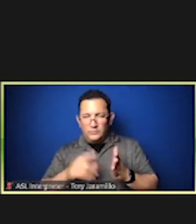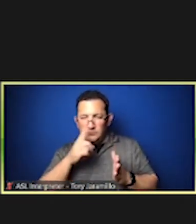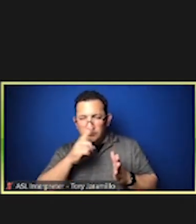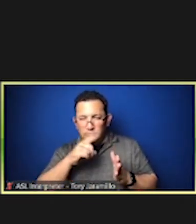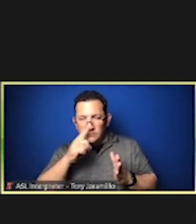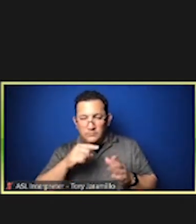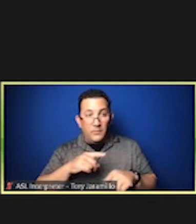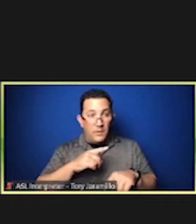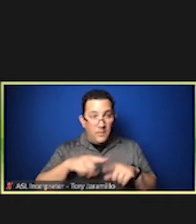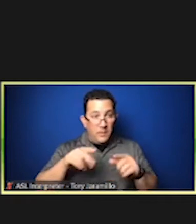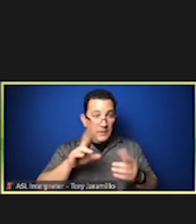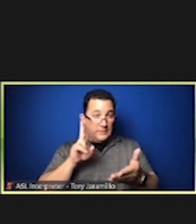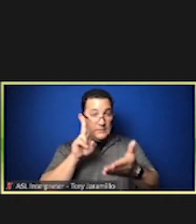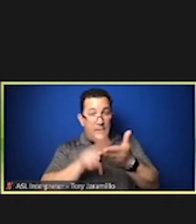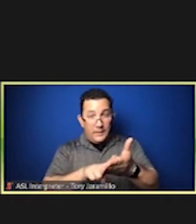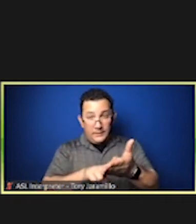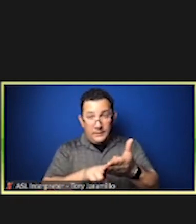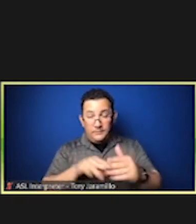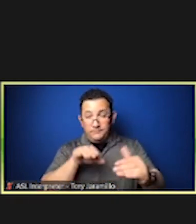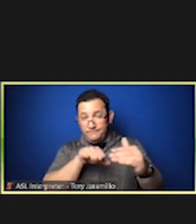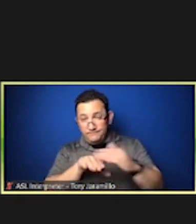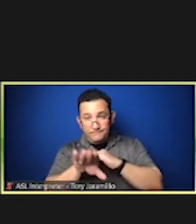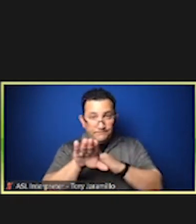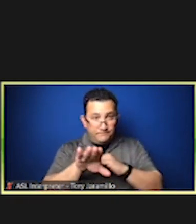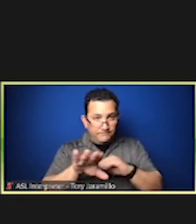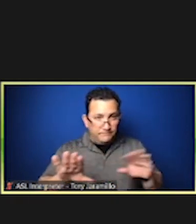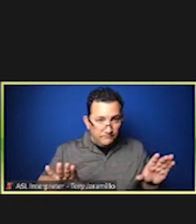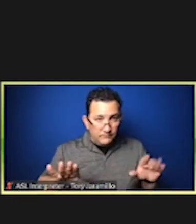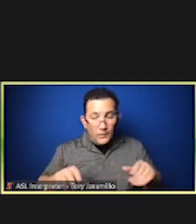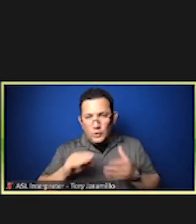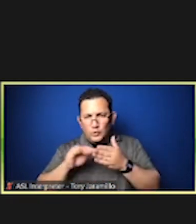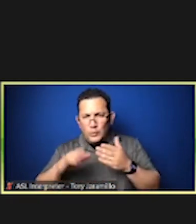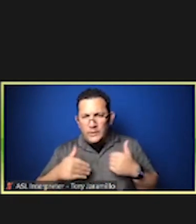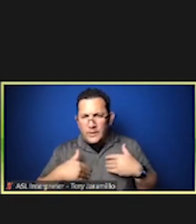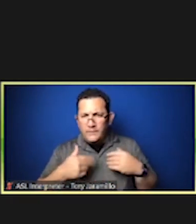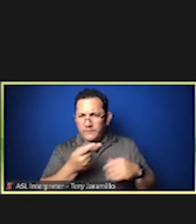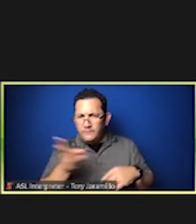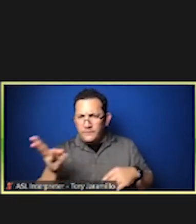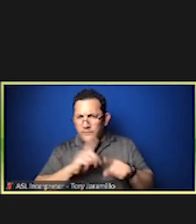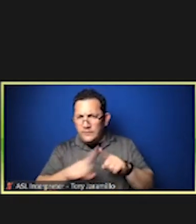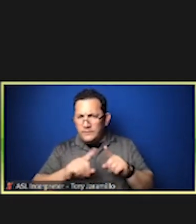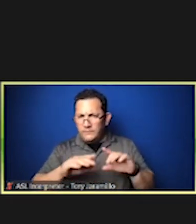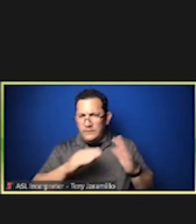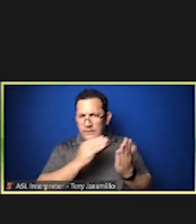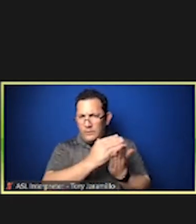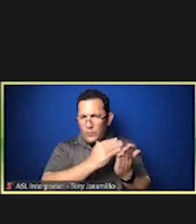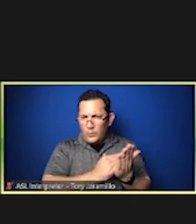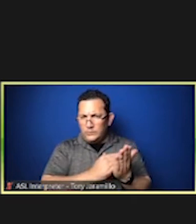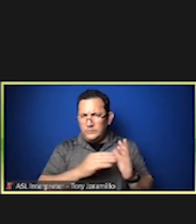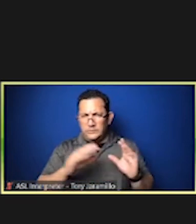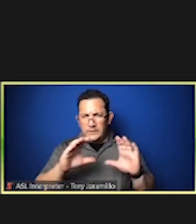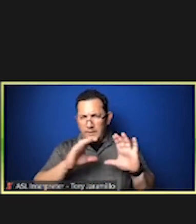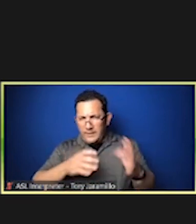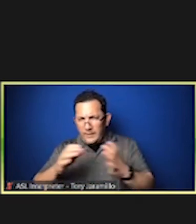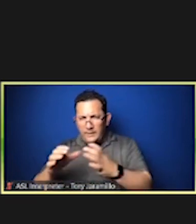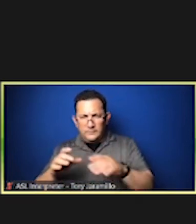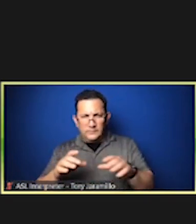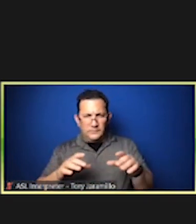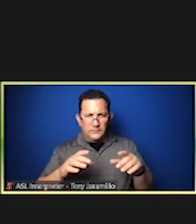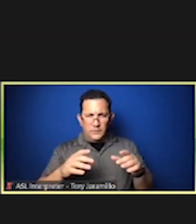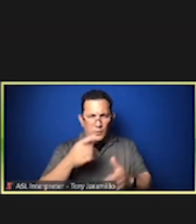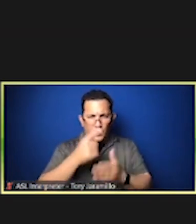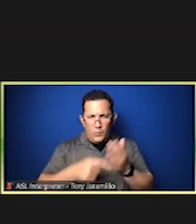student.edgenuity.com. And you can see that this student has several courses assigned to them.